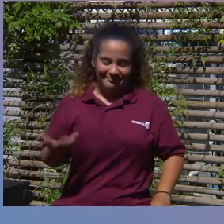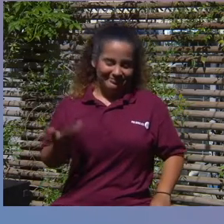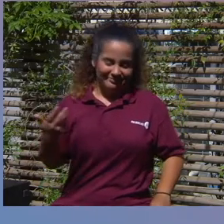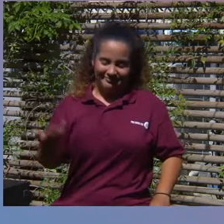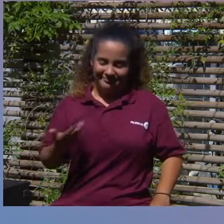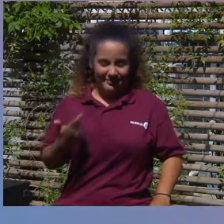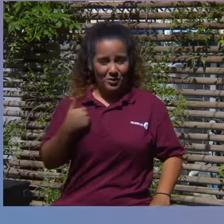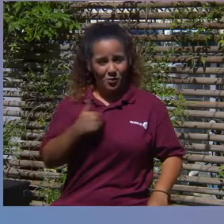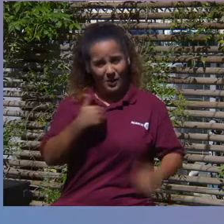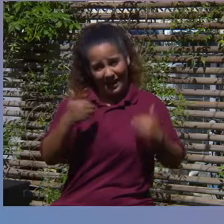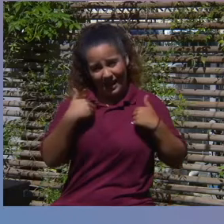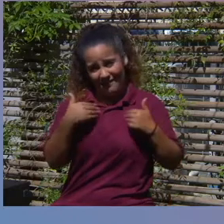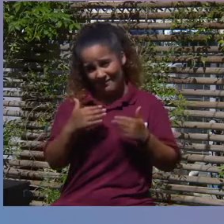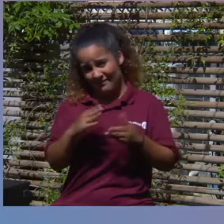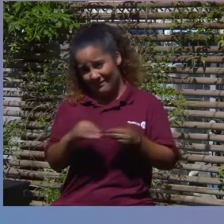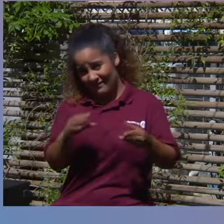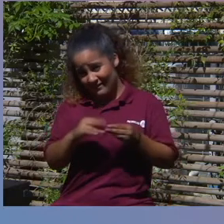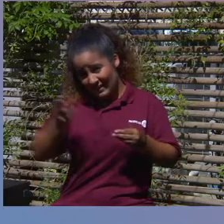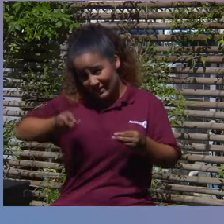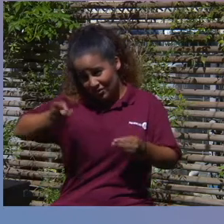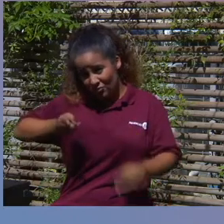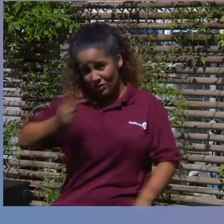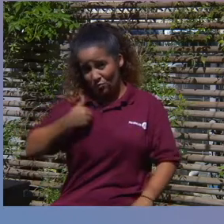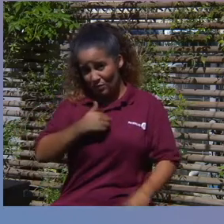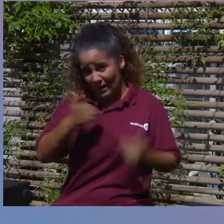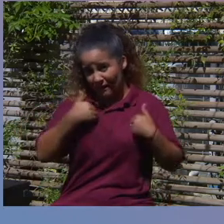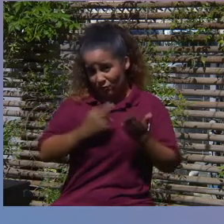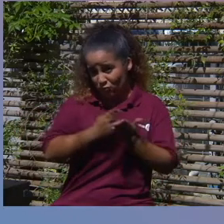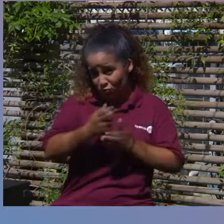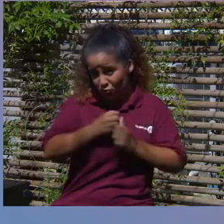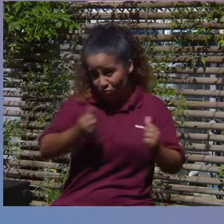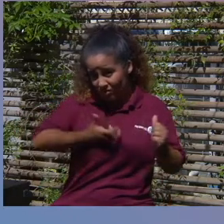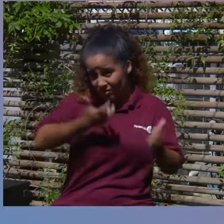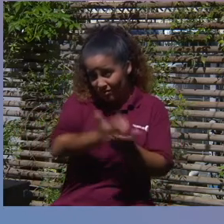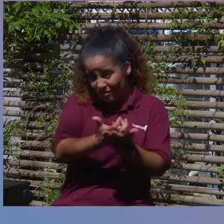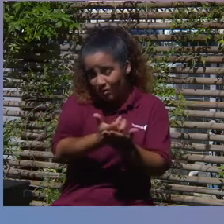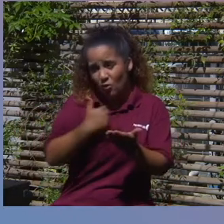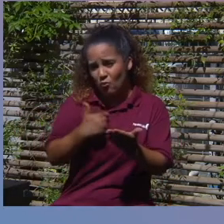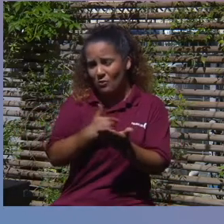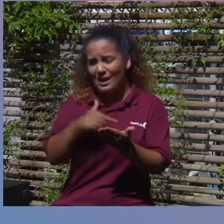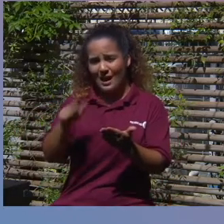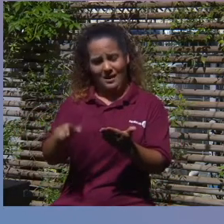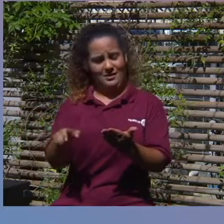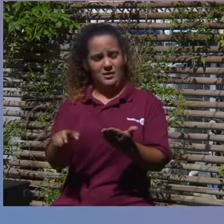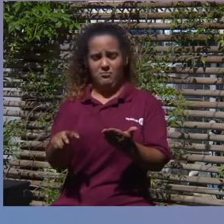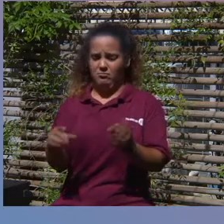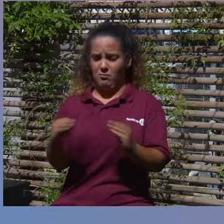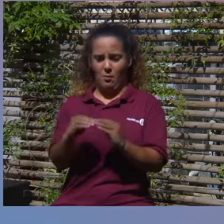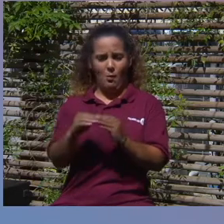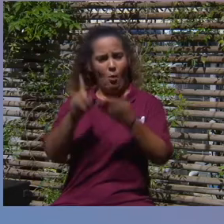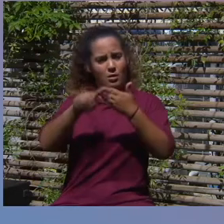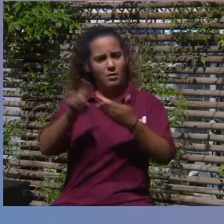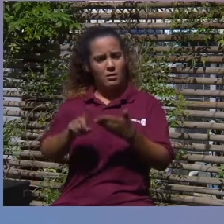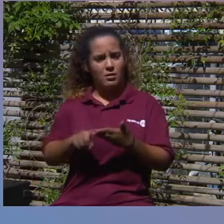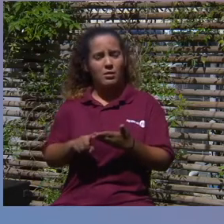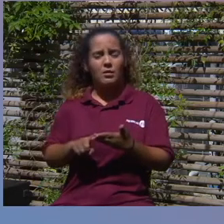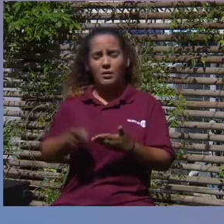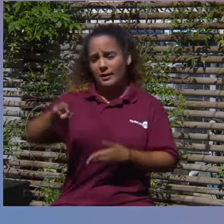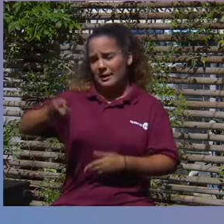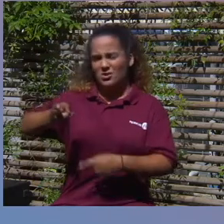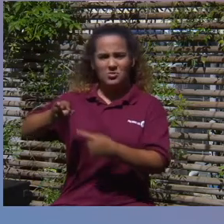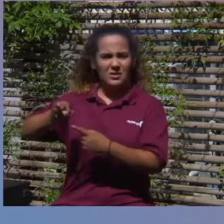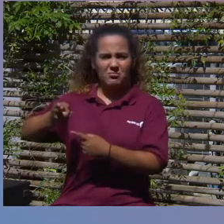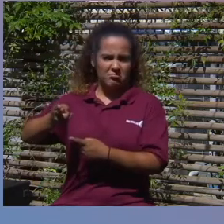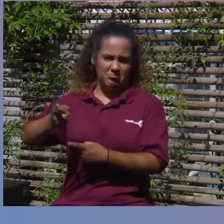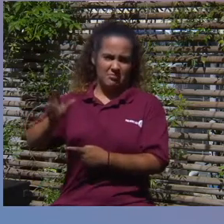we have history, and we have stories, and we have truths, and we have more to discover, because history is not